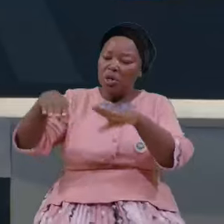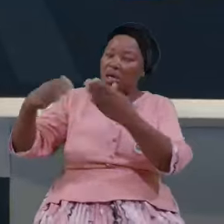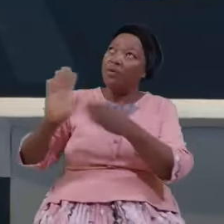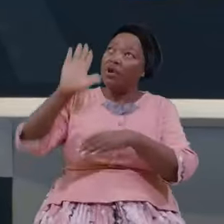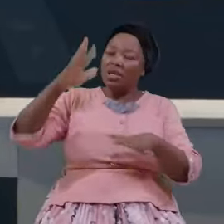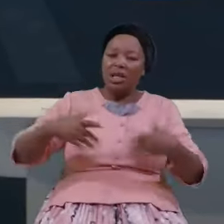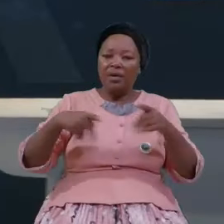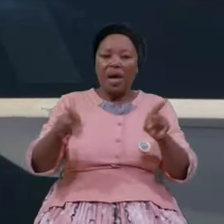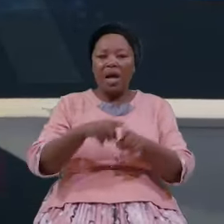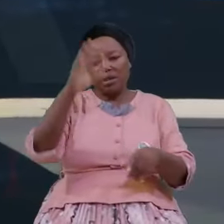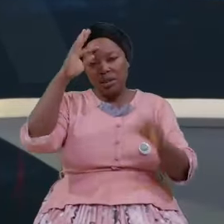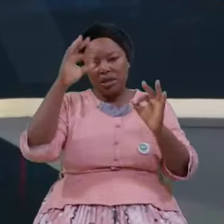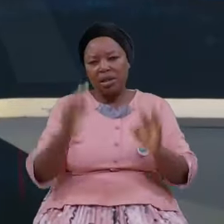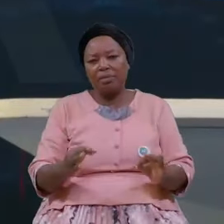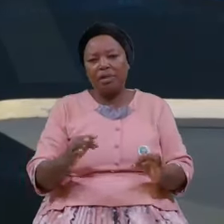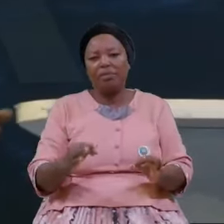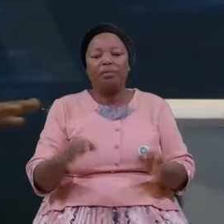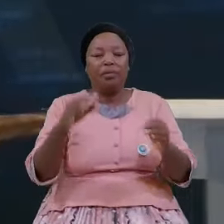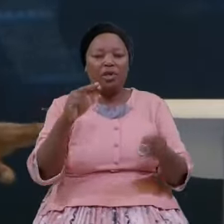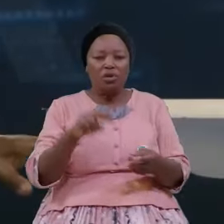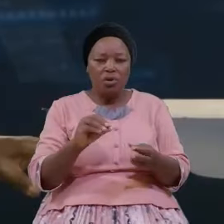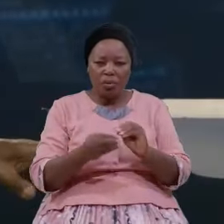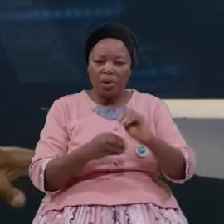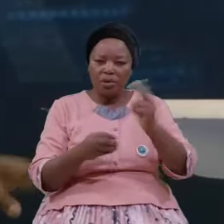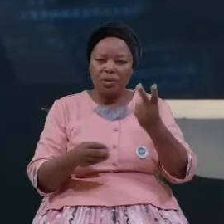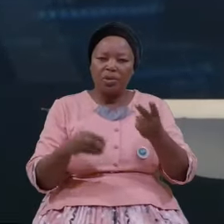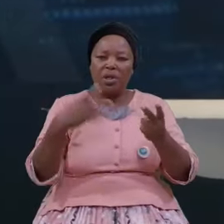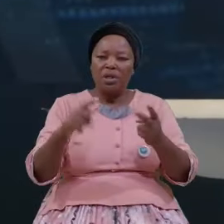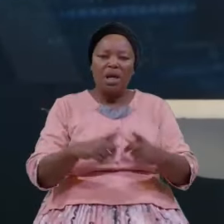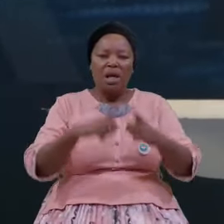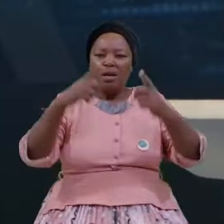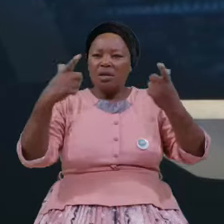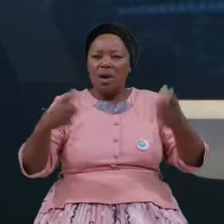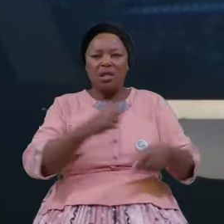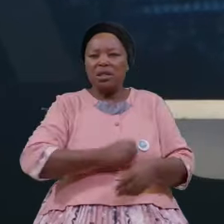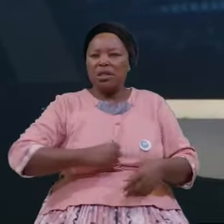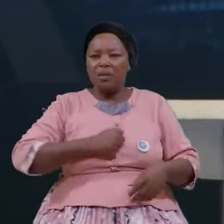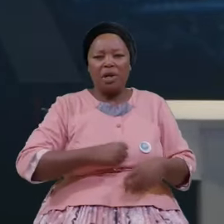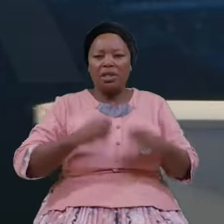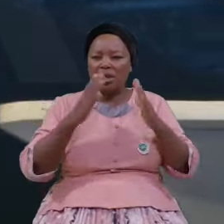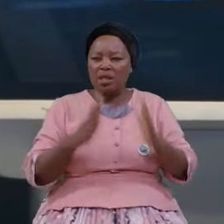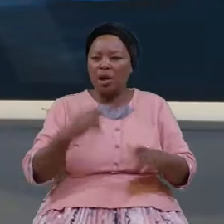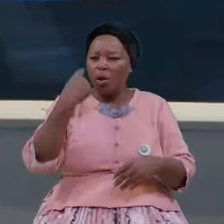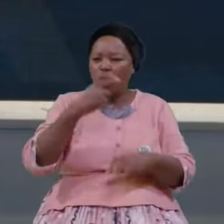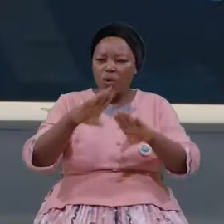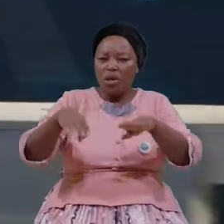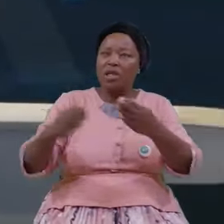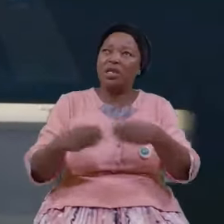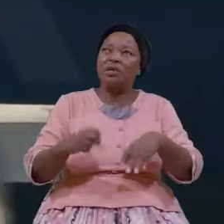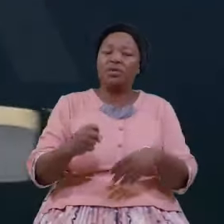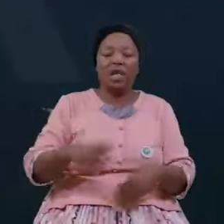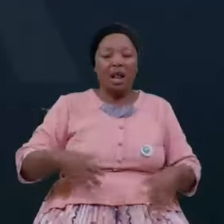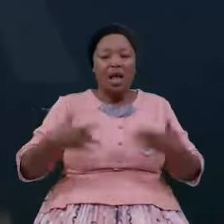determined. Number two, the great sympathizer who gives life to the dead.